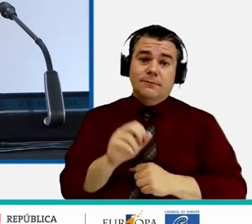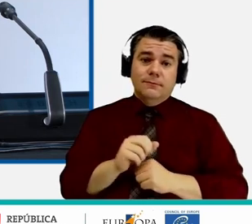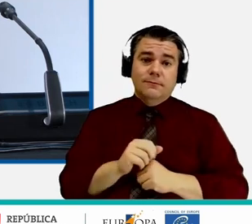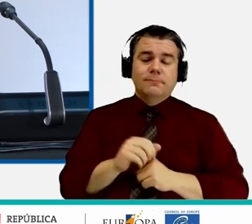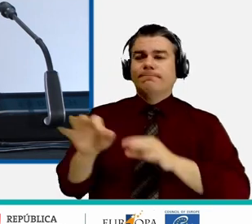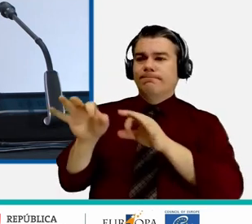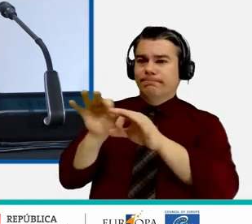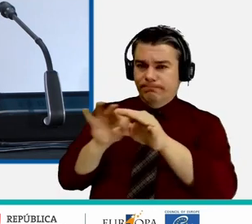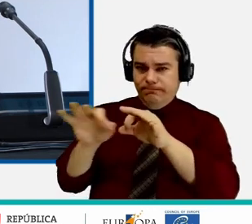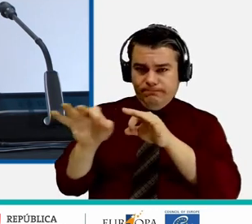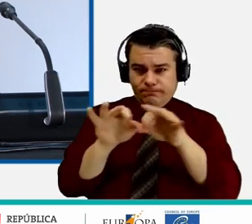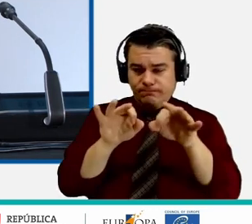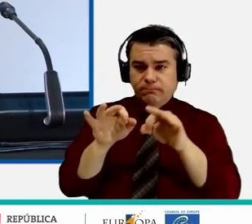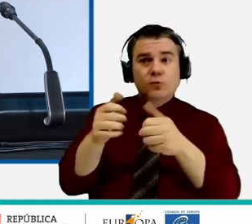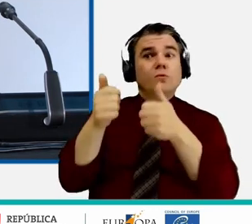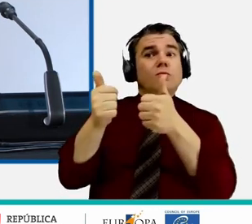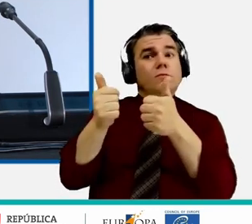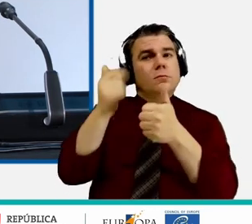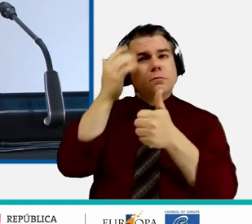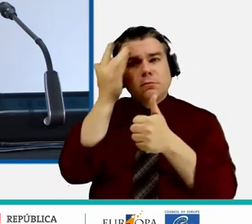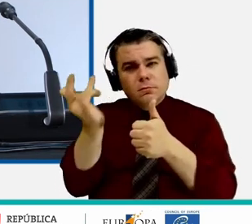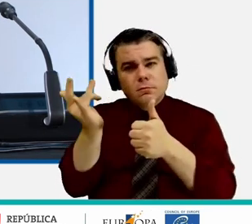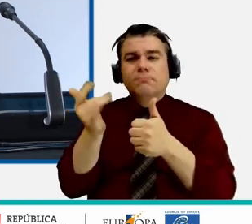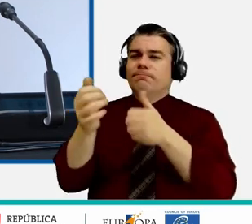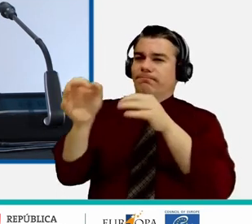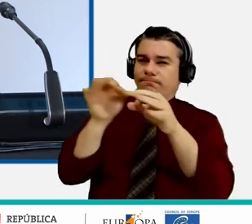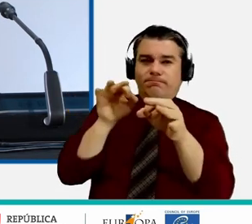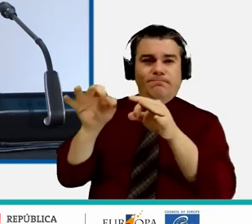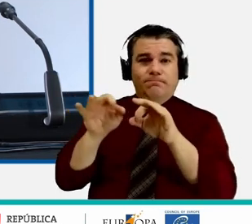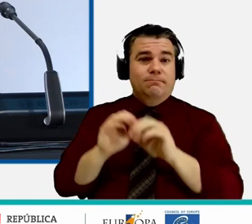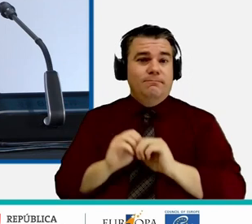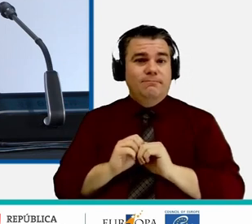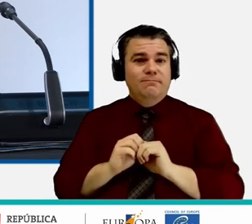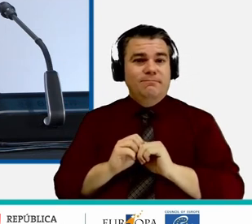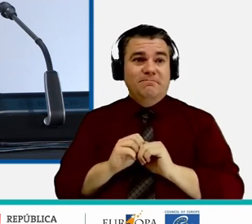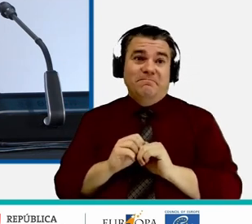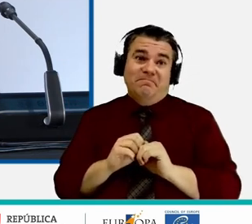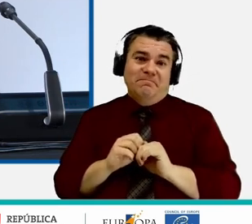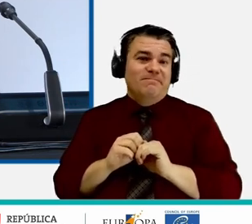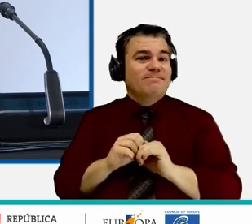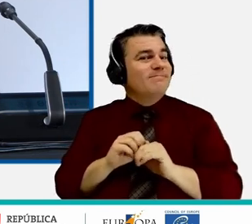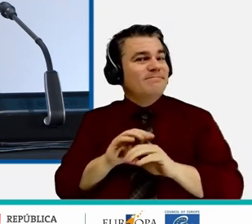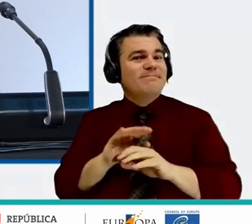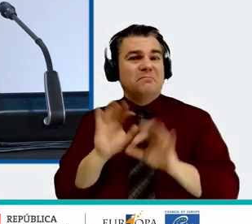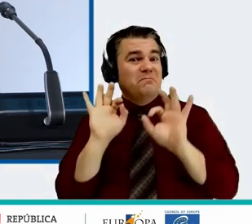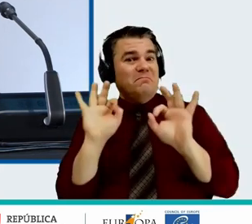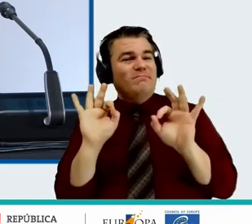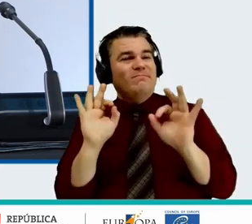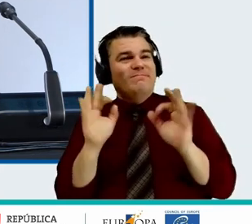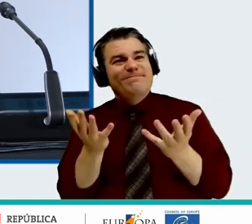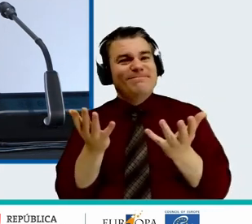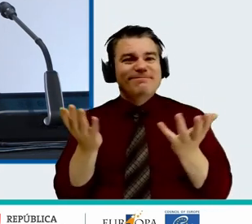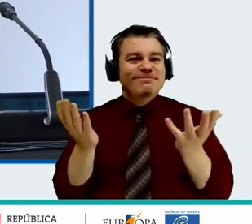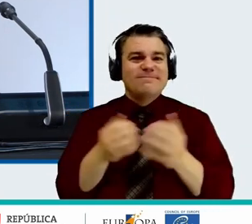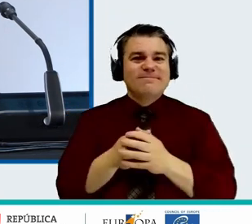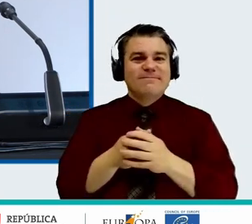campaign. Otherwise, I think we didn't achieve any good results because we should empower the